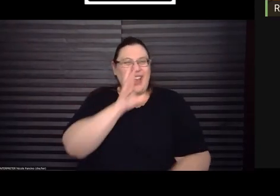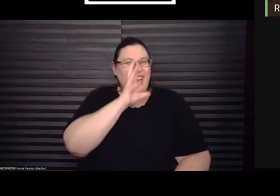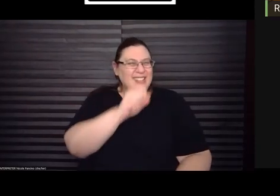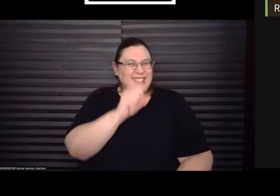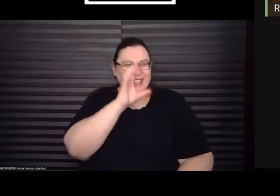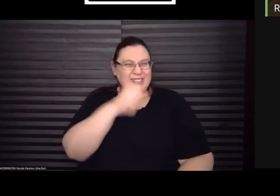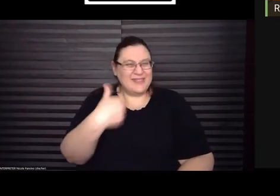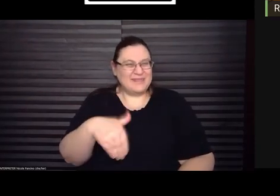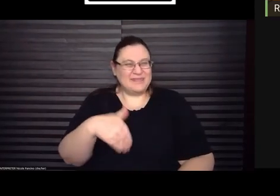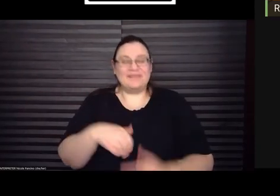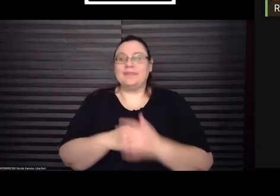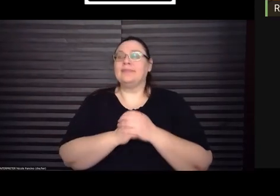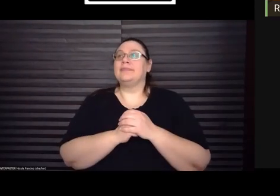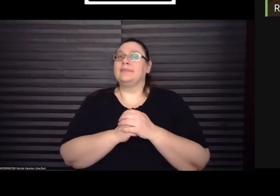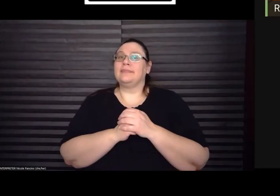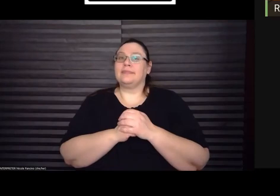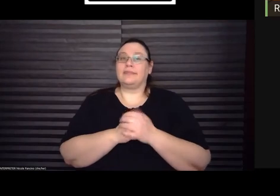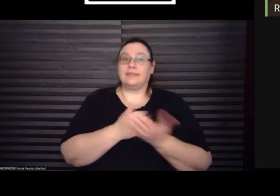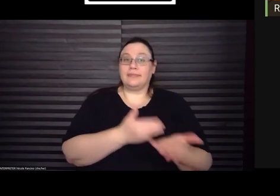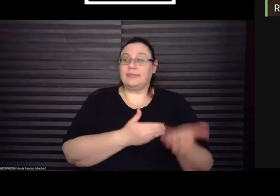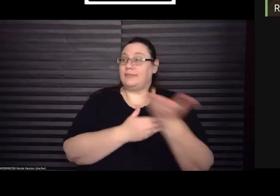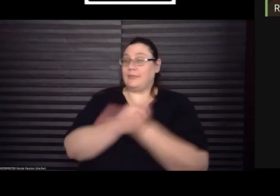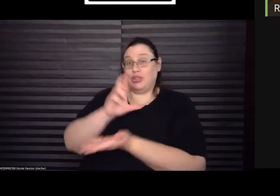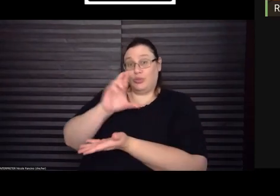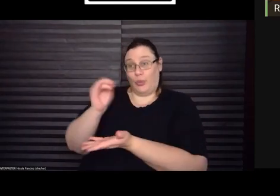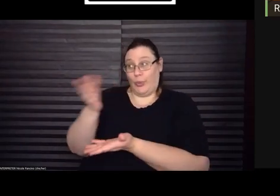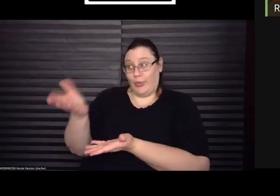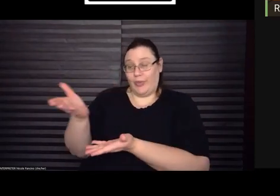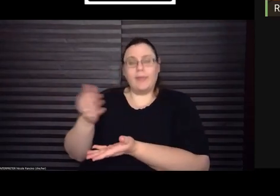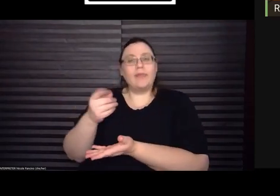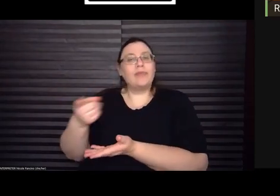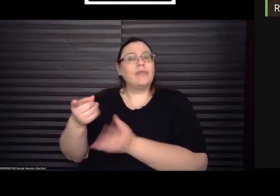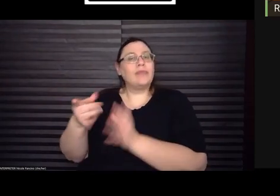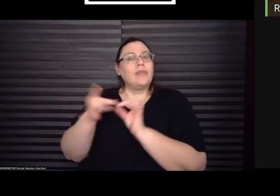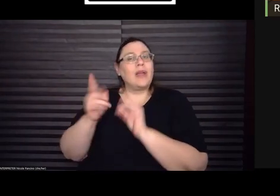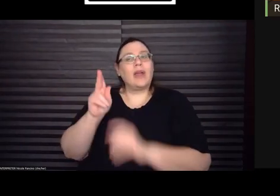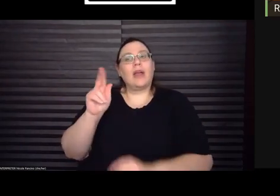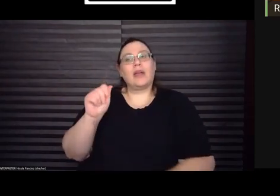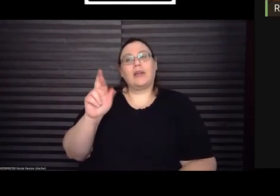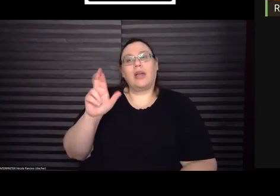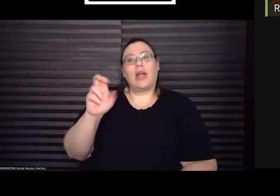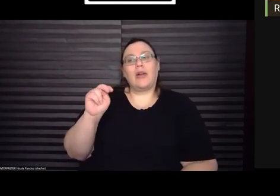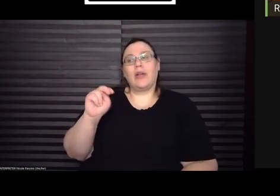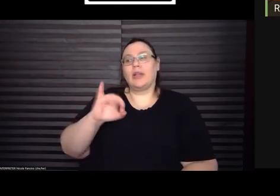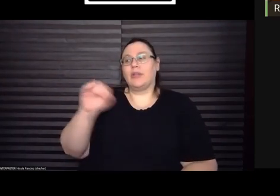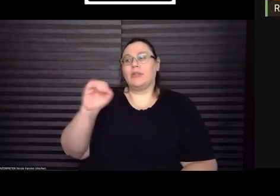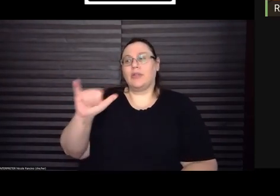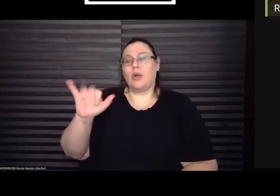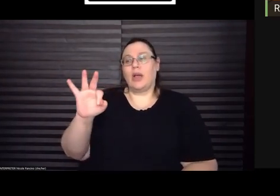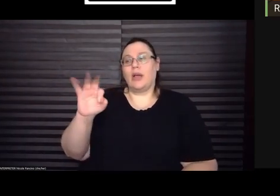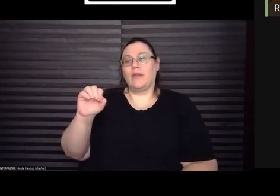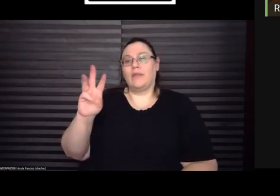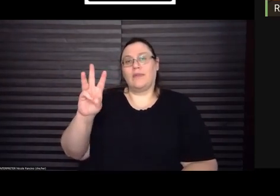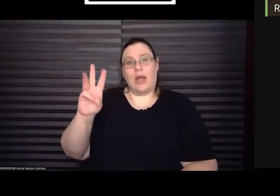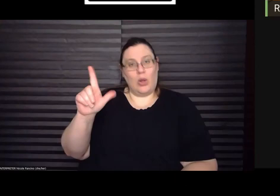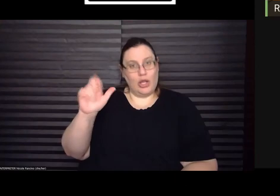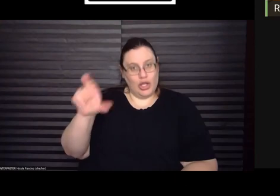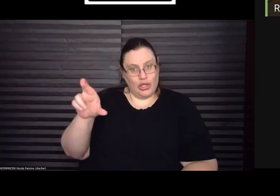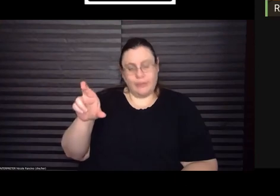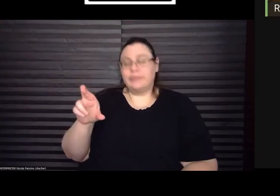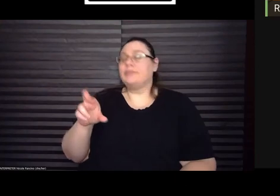it's fascinating stuff. Ruth, you had mentioned Karen Joy Fowler, and I had